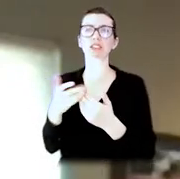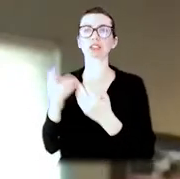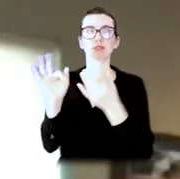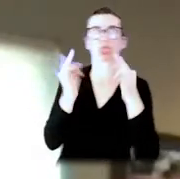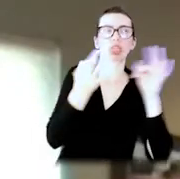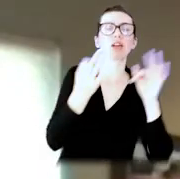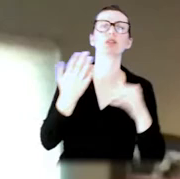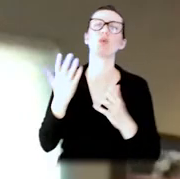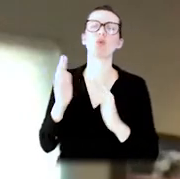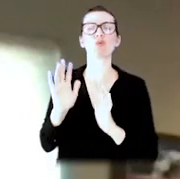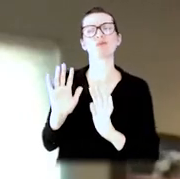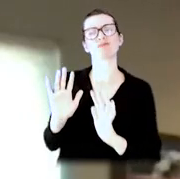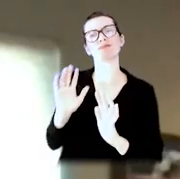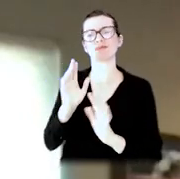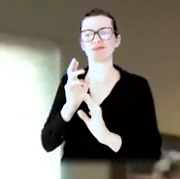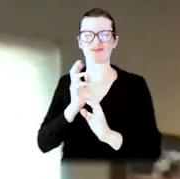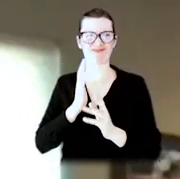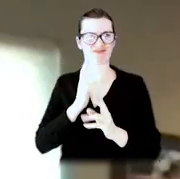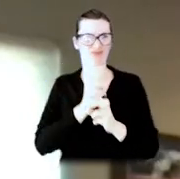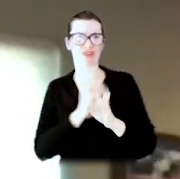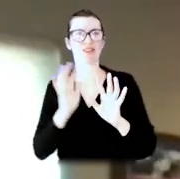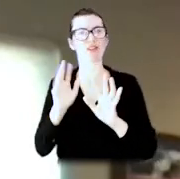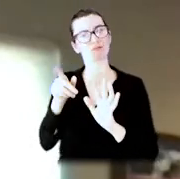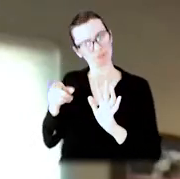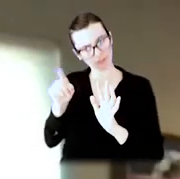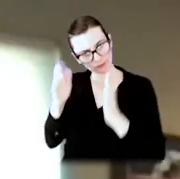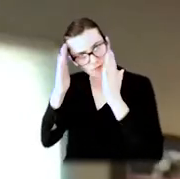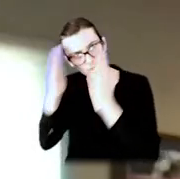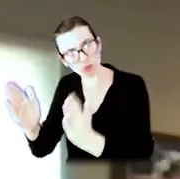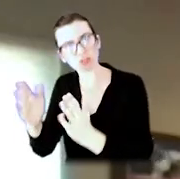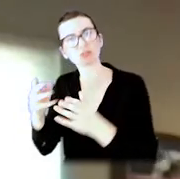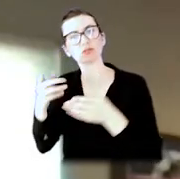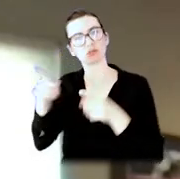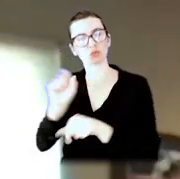We have to, you know, work. She has to focus when we're working.